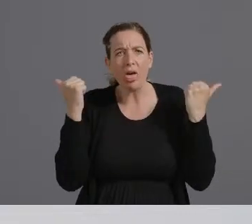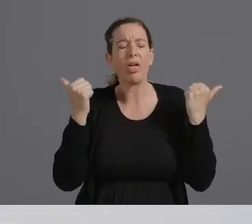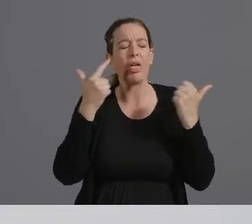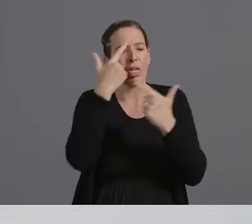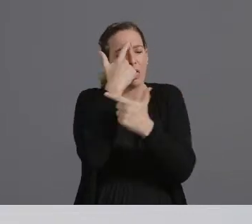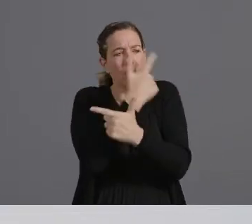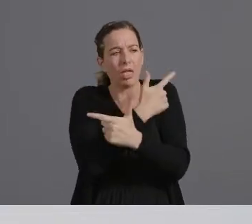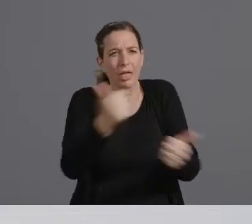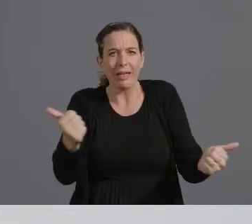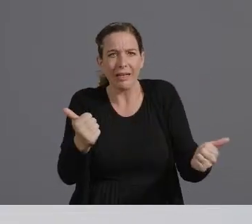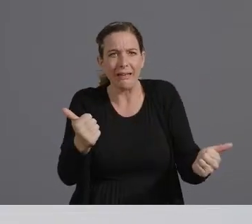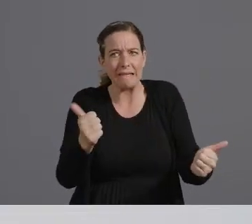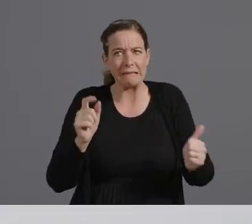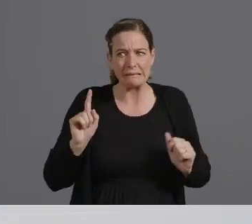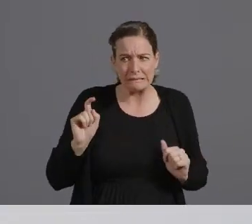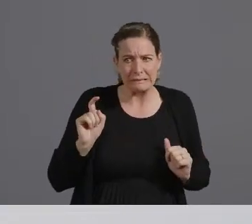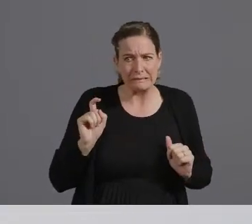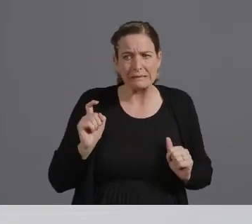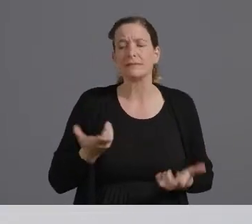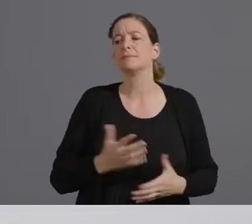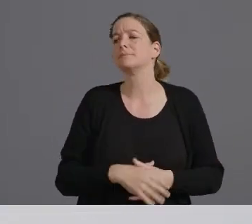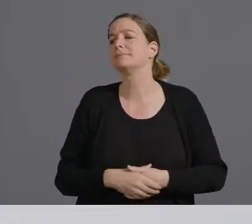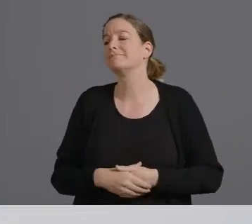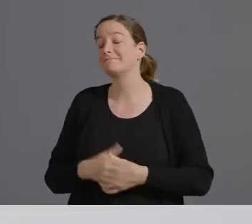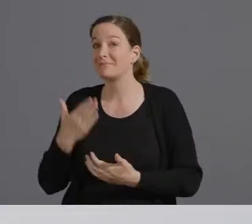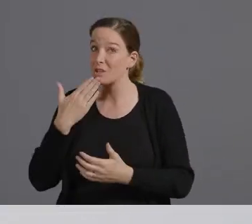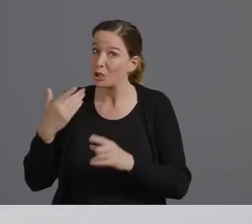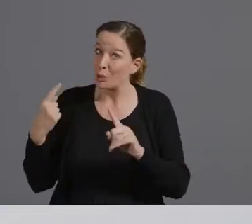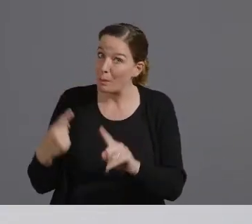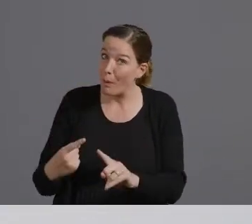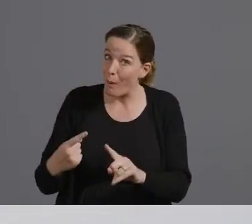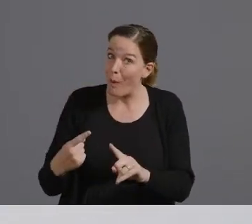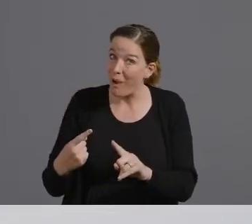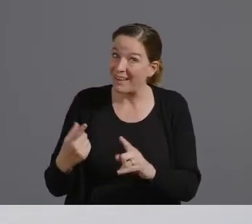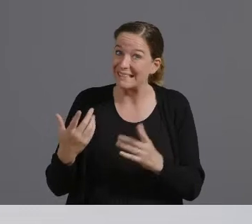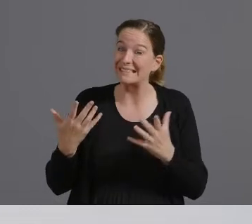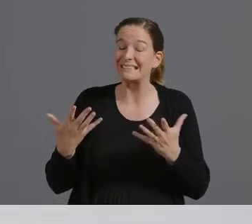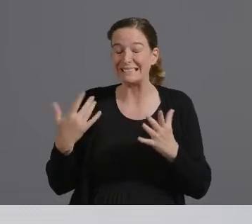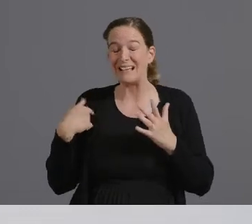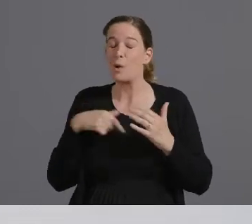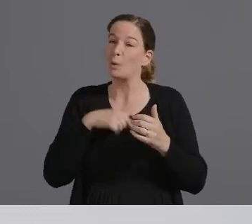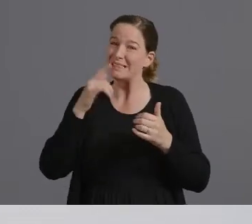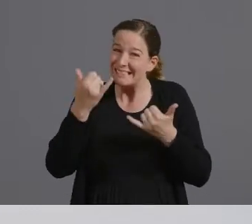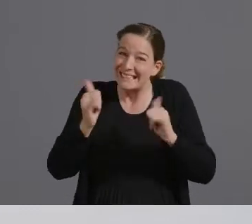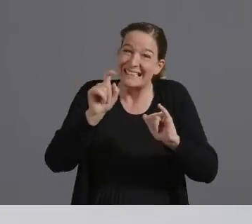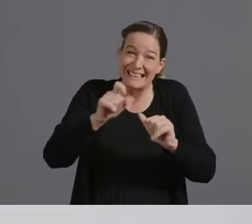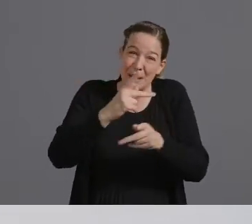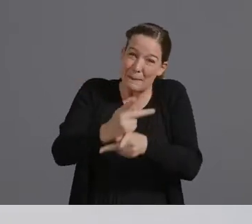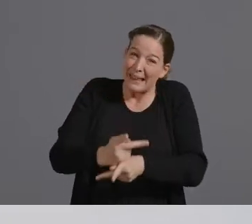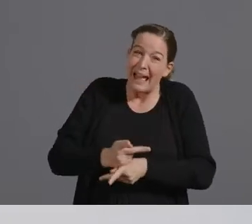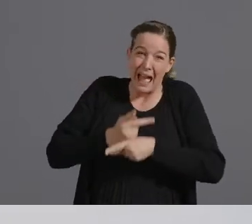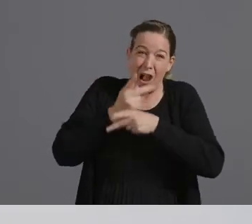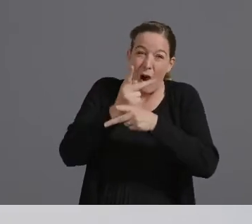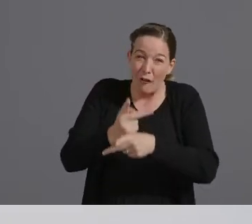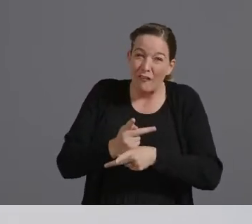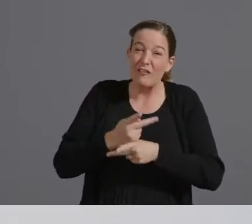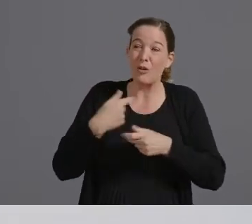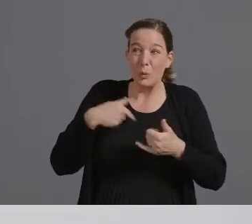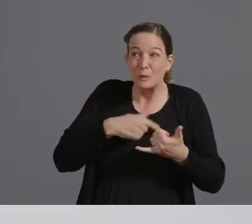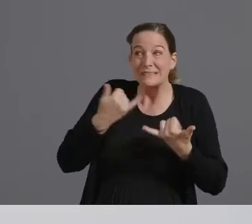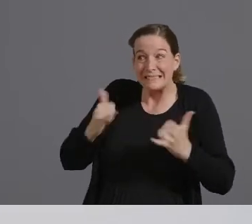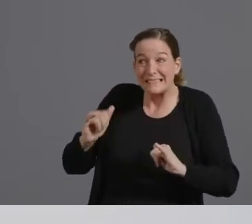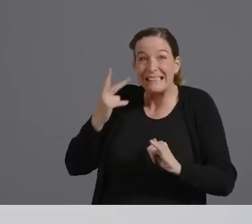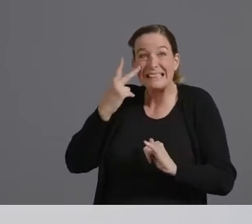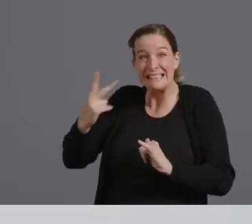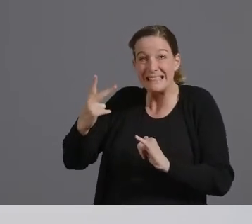yeah, that brings up a really good point, and we are not out of the woods yet. I mean, we are seeing positive trends. We are increasing